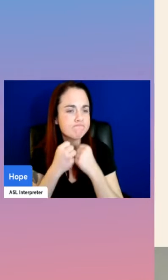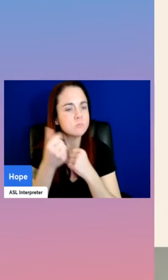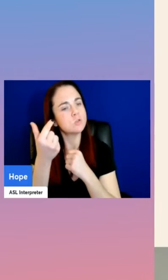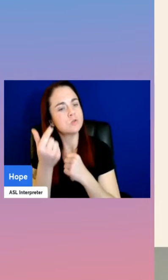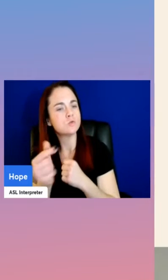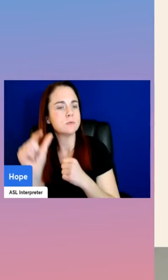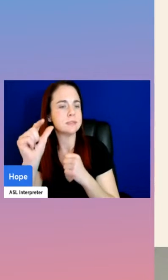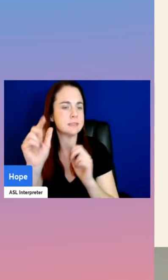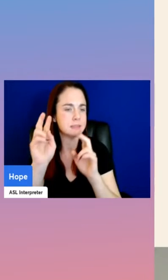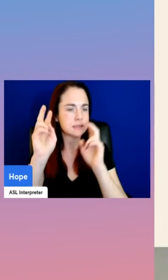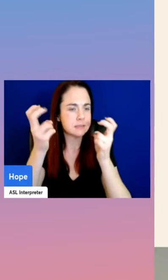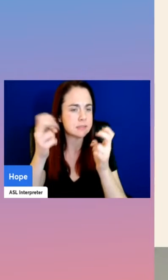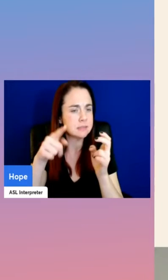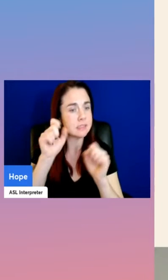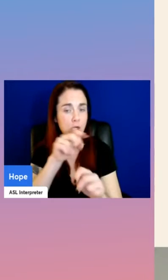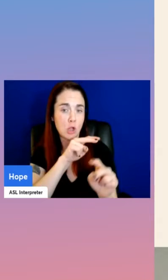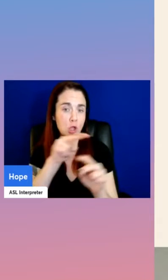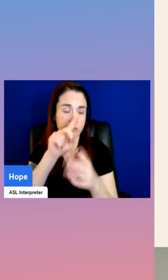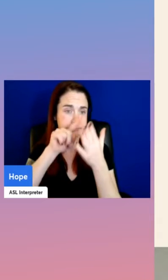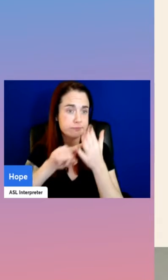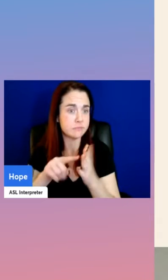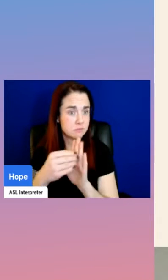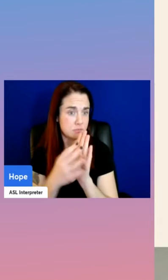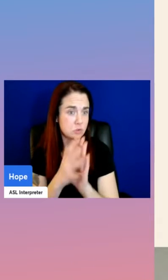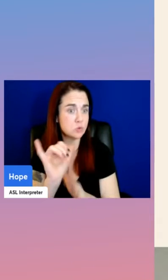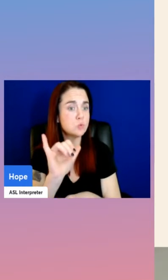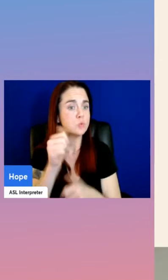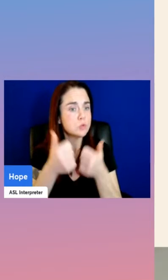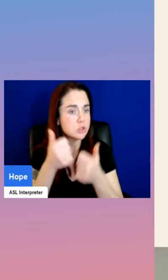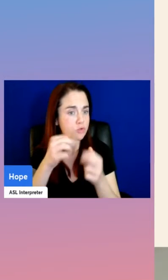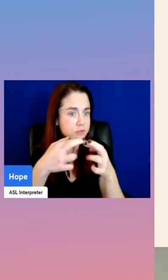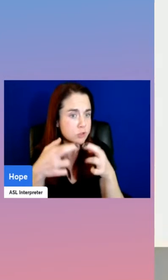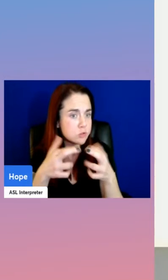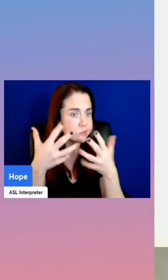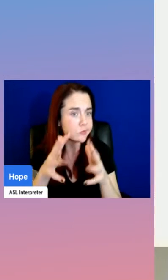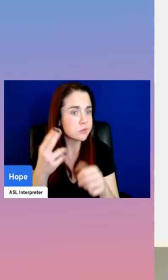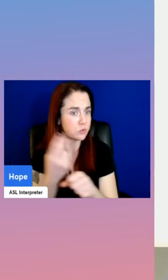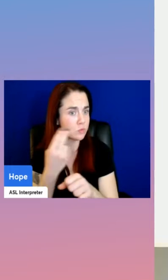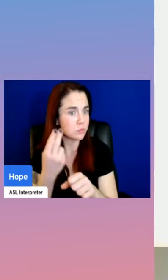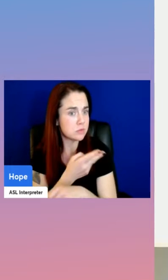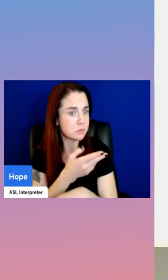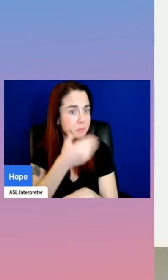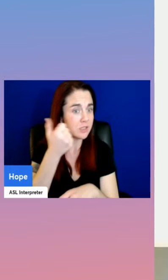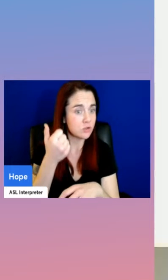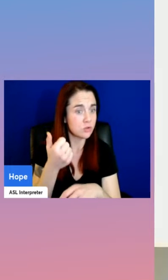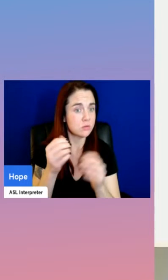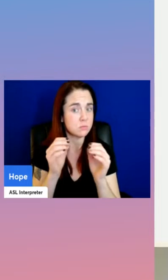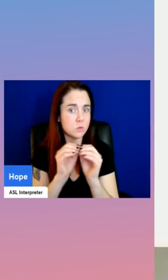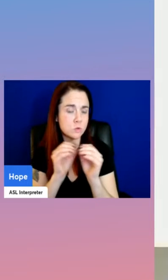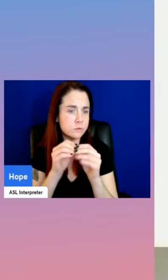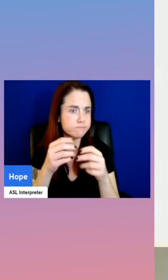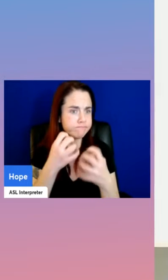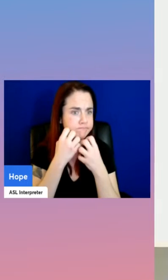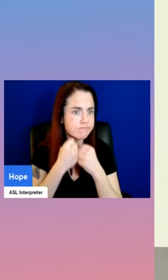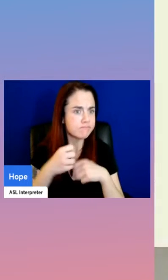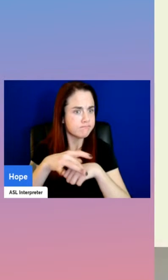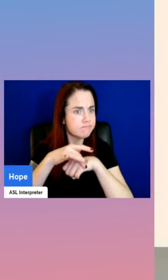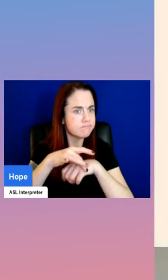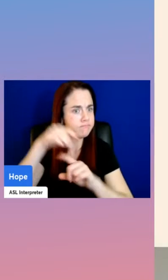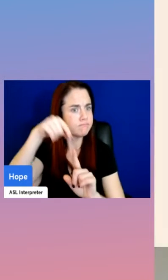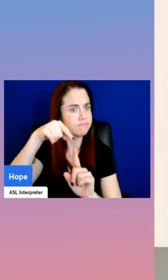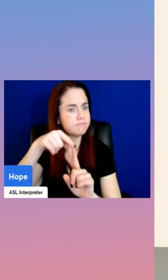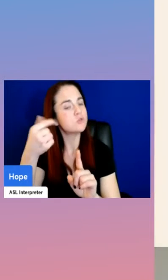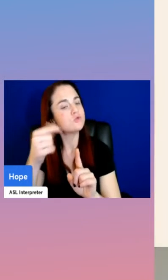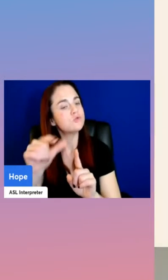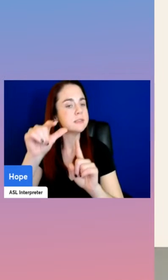AWS documentation as well as to which regions are already using better energy practices. And this can really